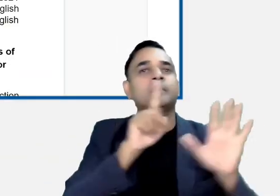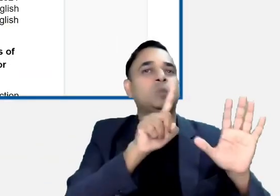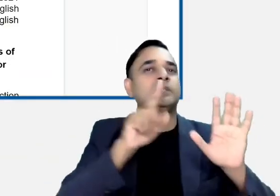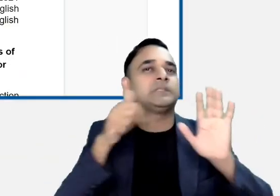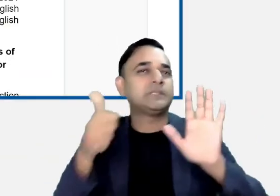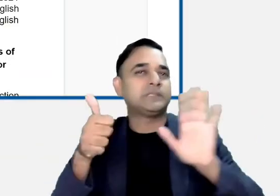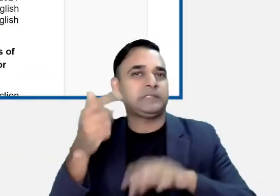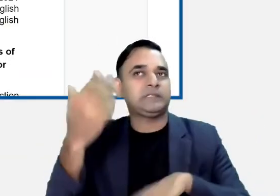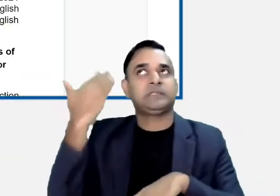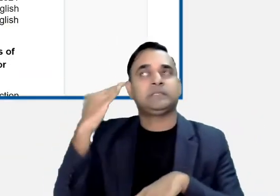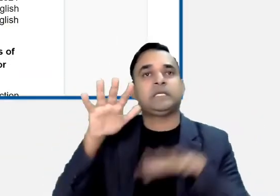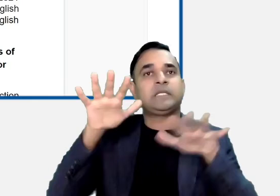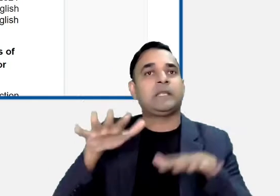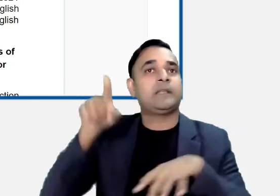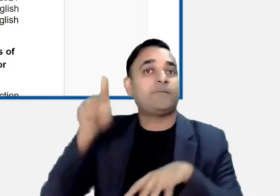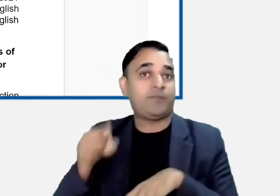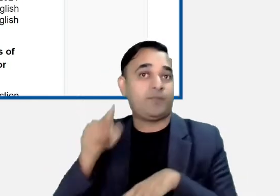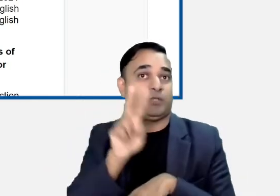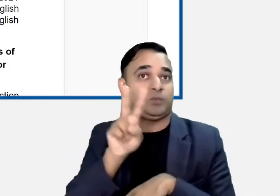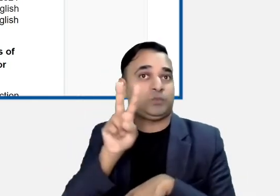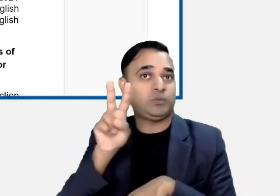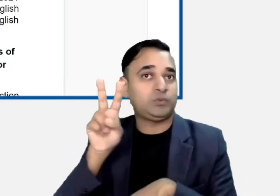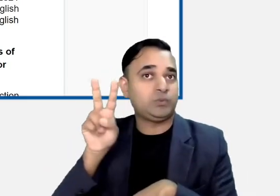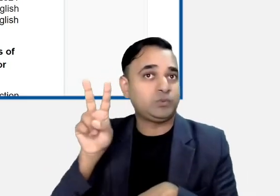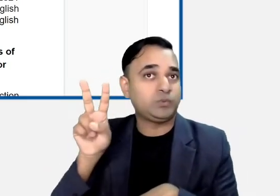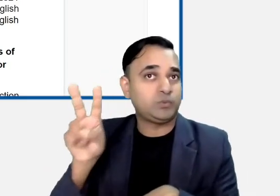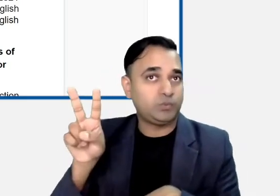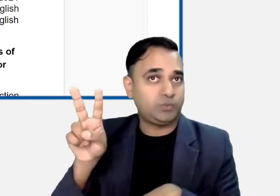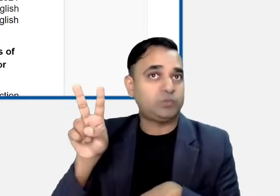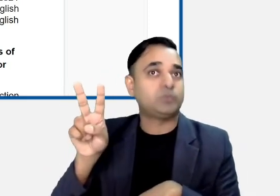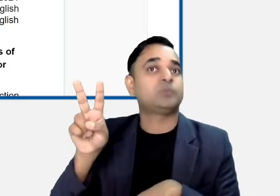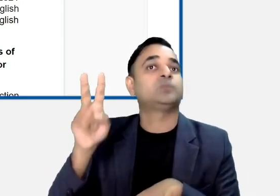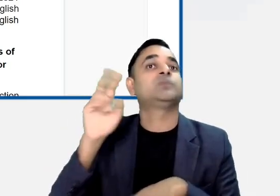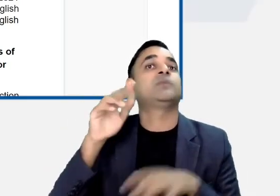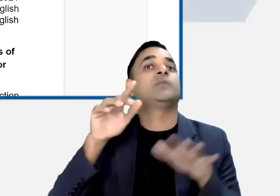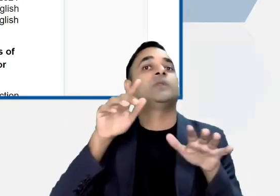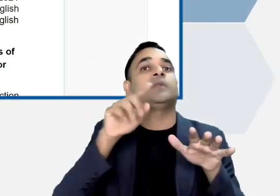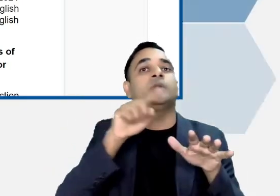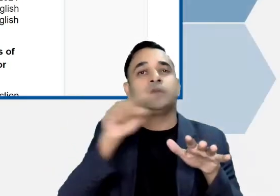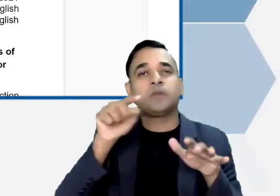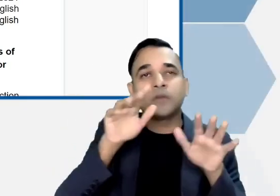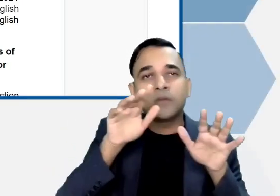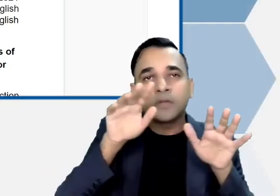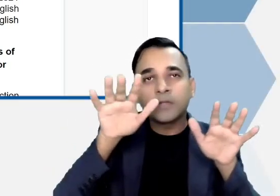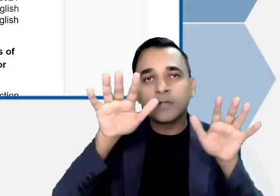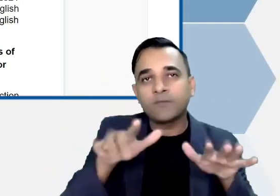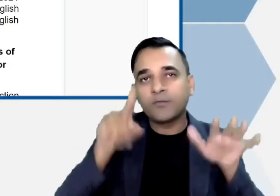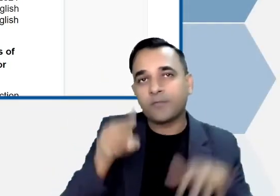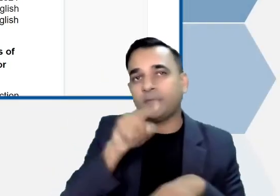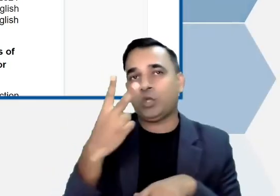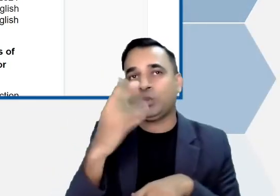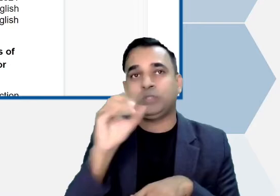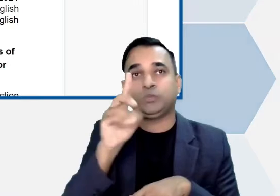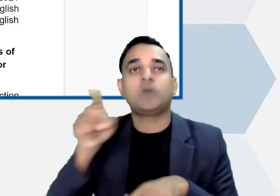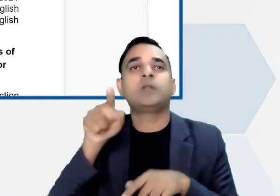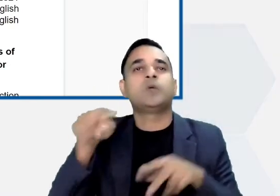inputs and will present it at the high-level meeting tomorrow for consideration and adoption by ministers and